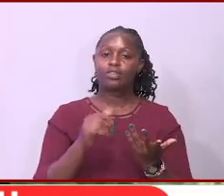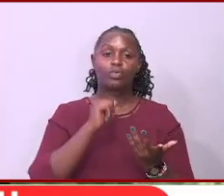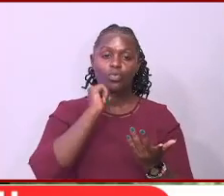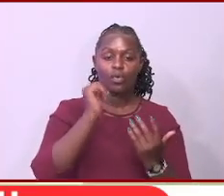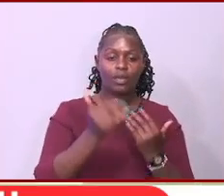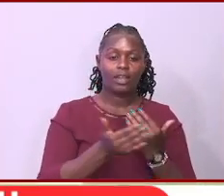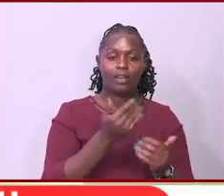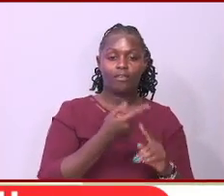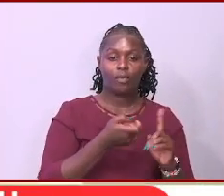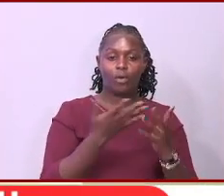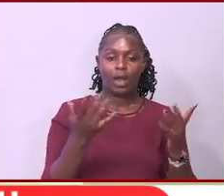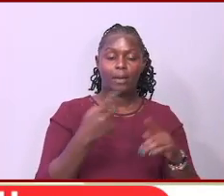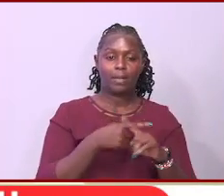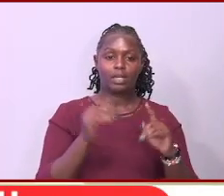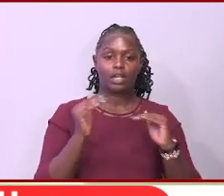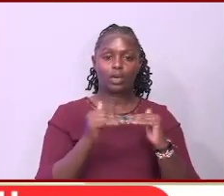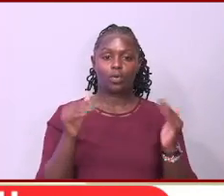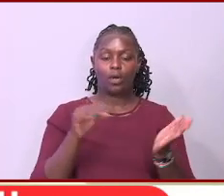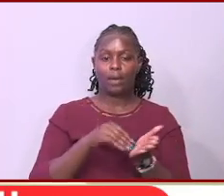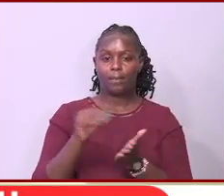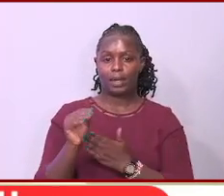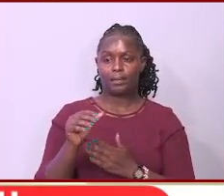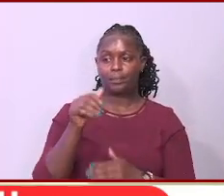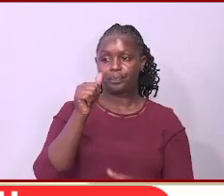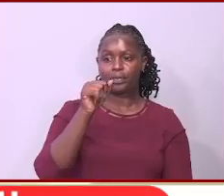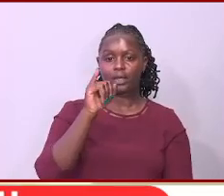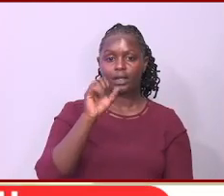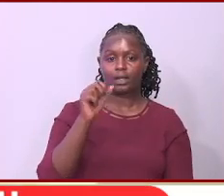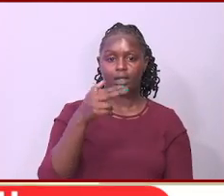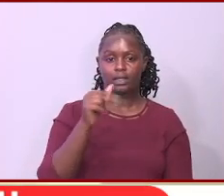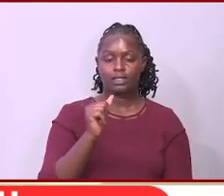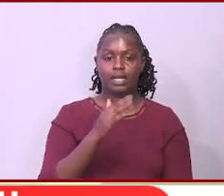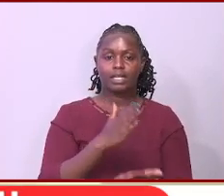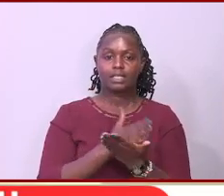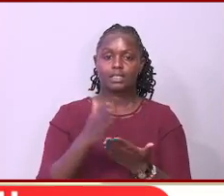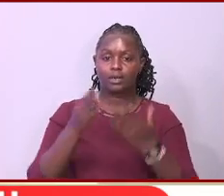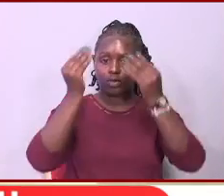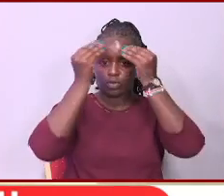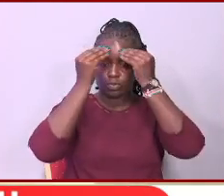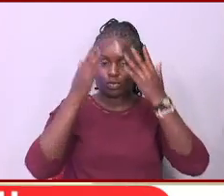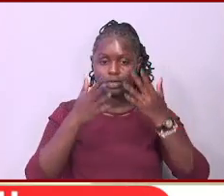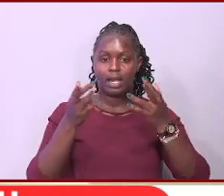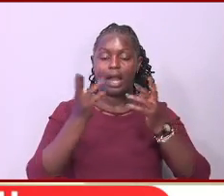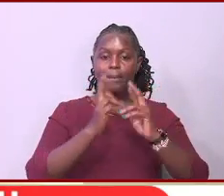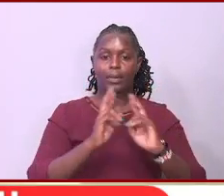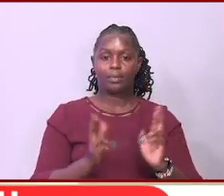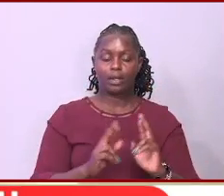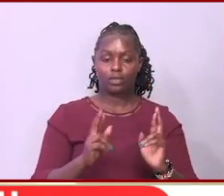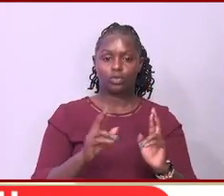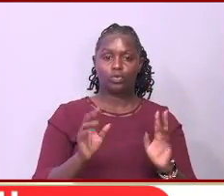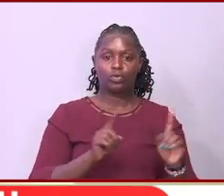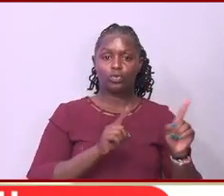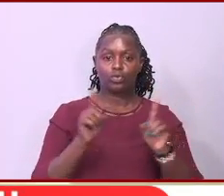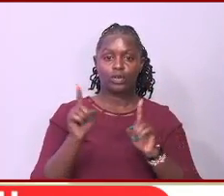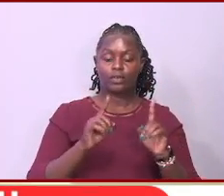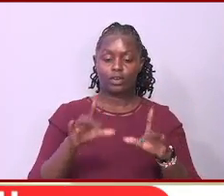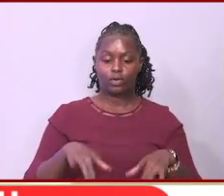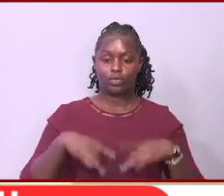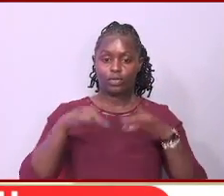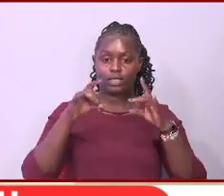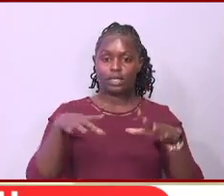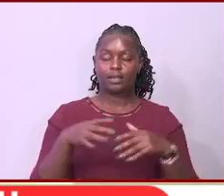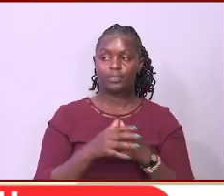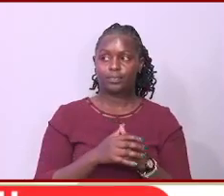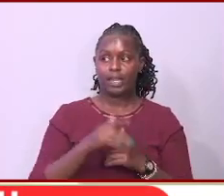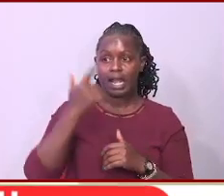our system. Aisha Musa is among the nursing students preparing to leave Kenya for Austria. I think any Kenyan, any